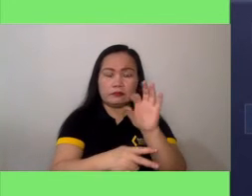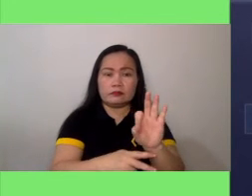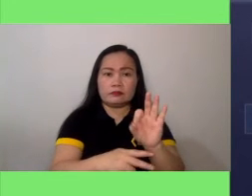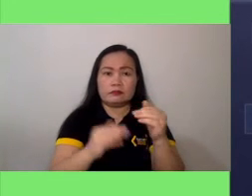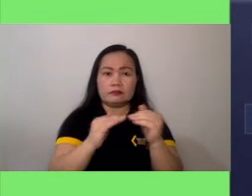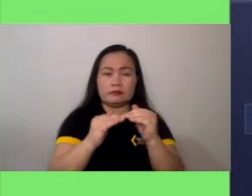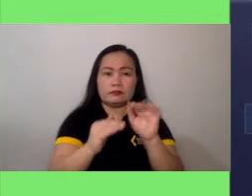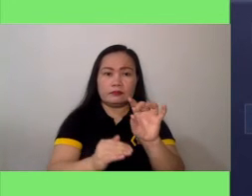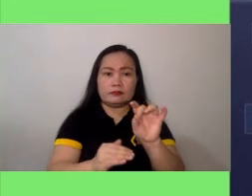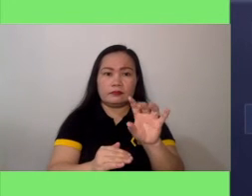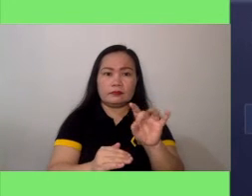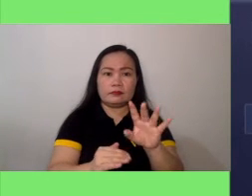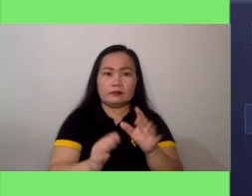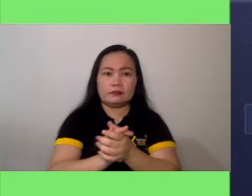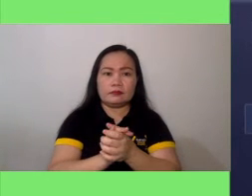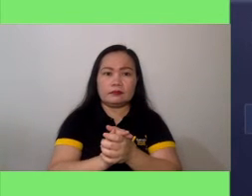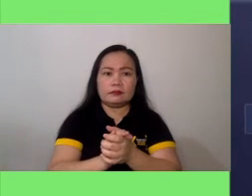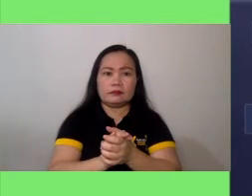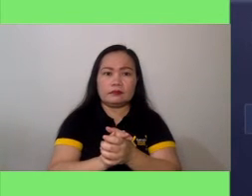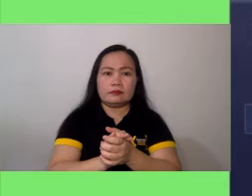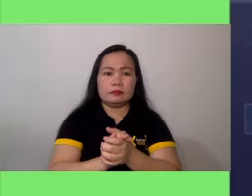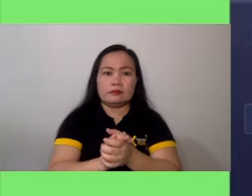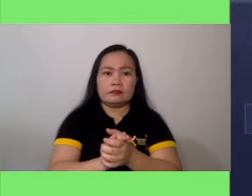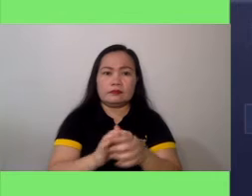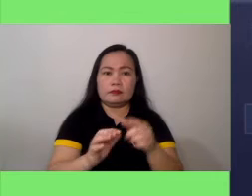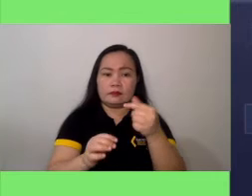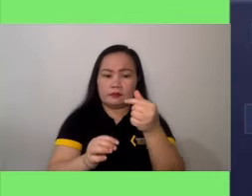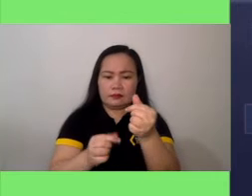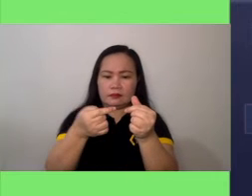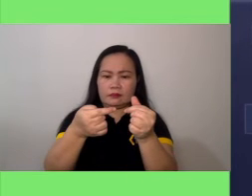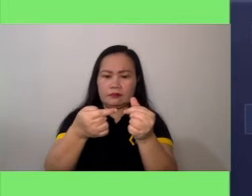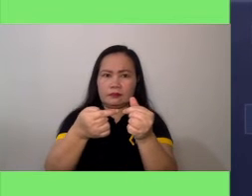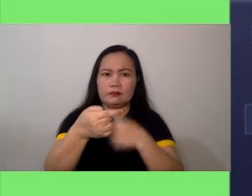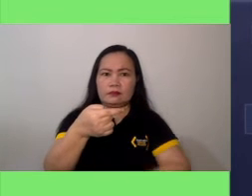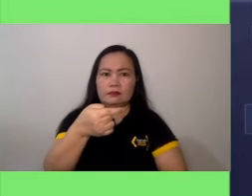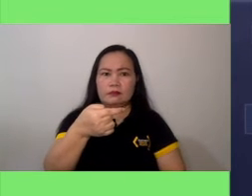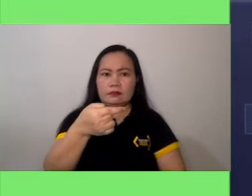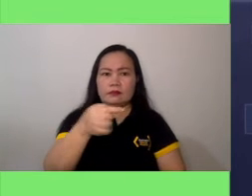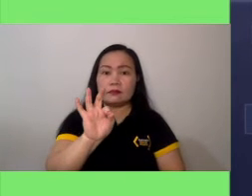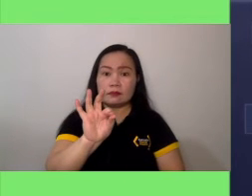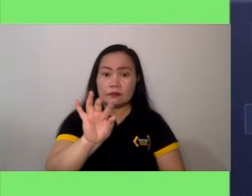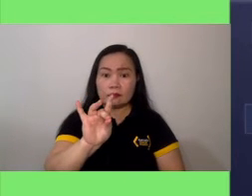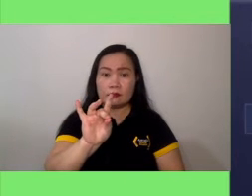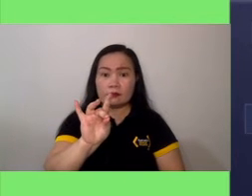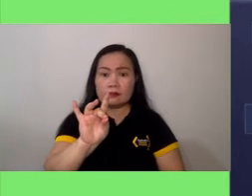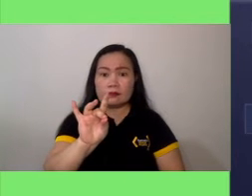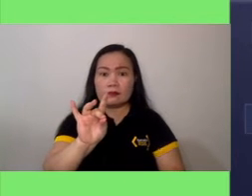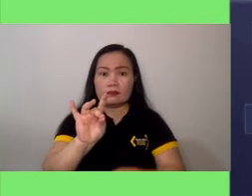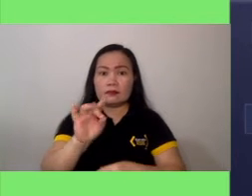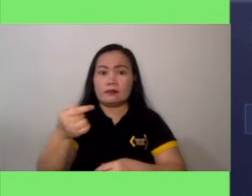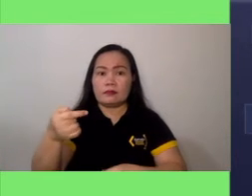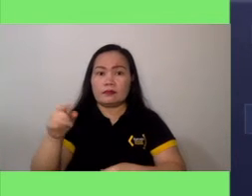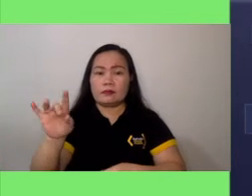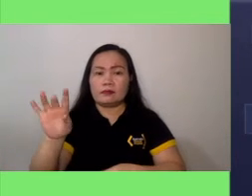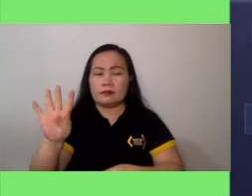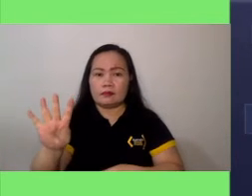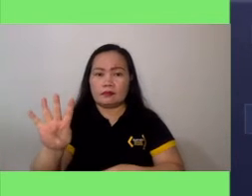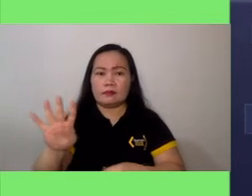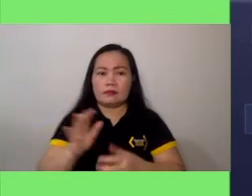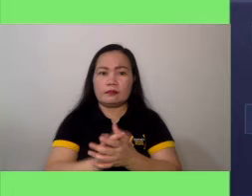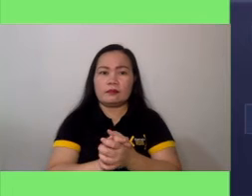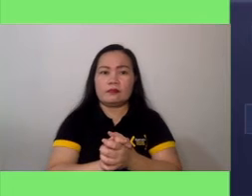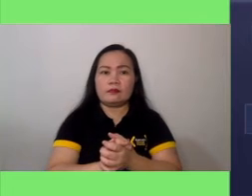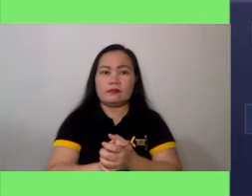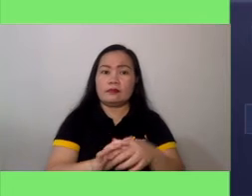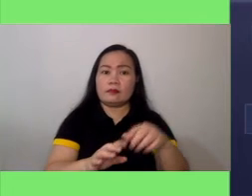simplify natin. 2 times 9, that is 18. 18, positive, negative, so negative 8. And then, bring